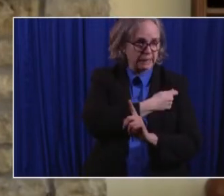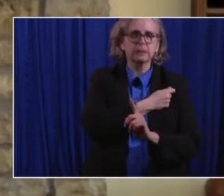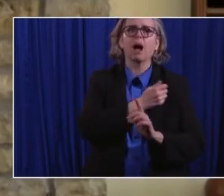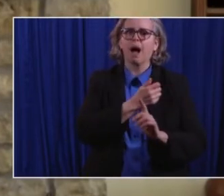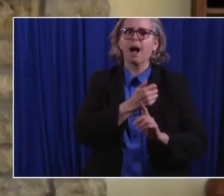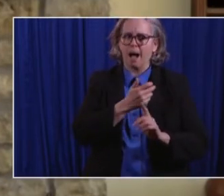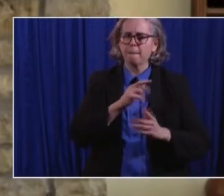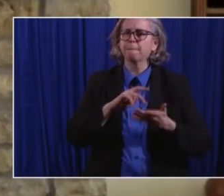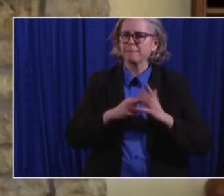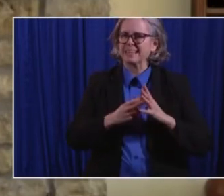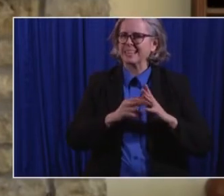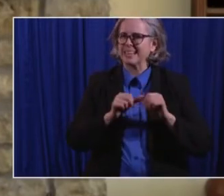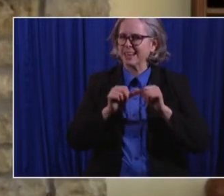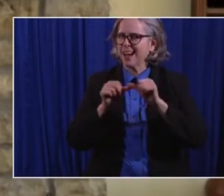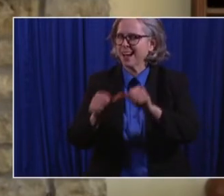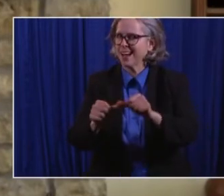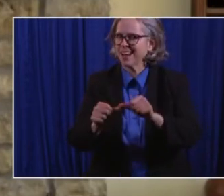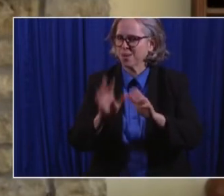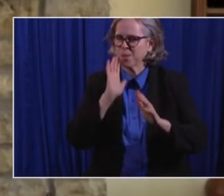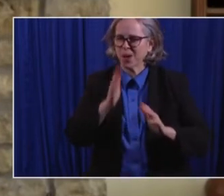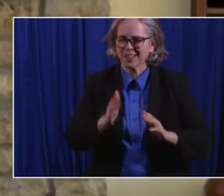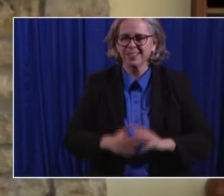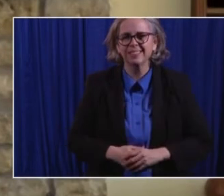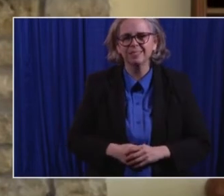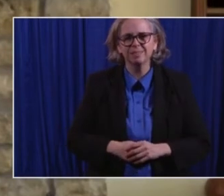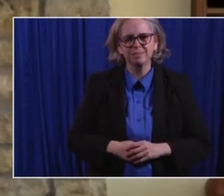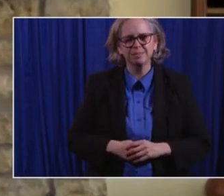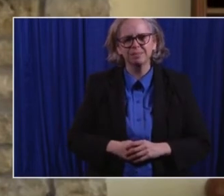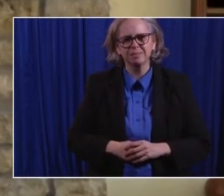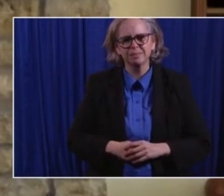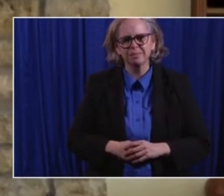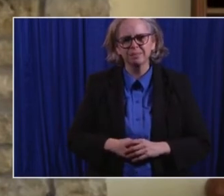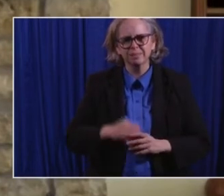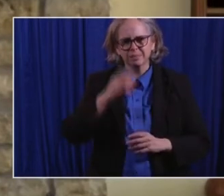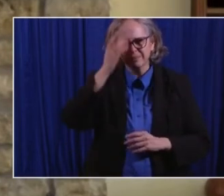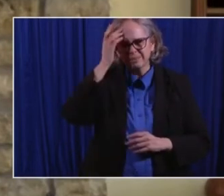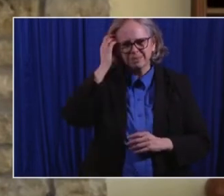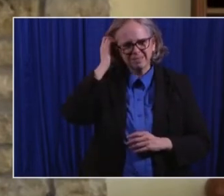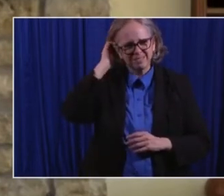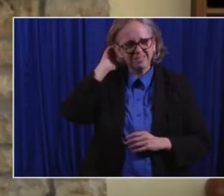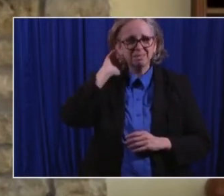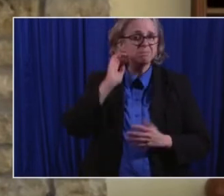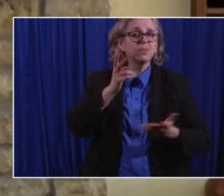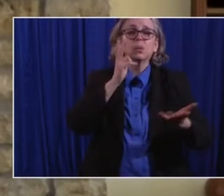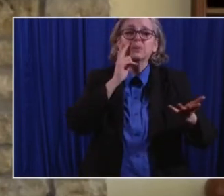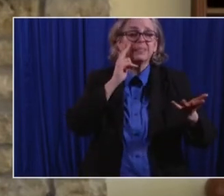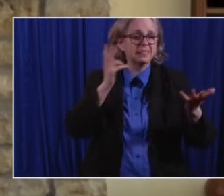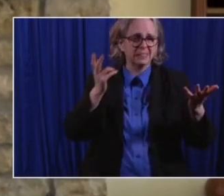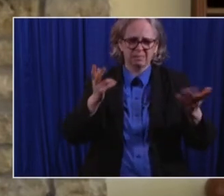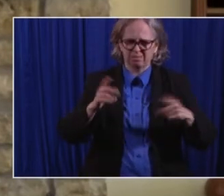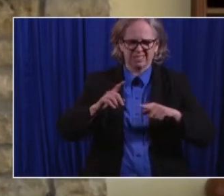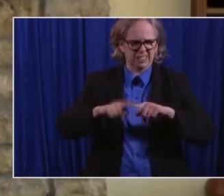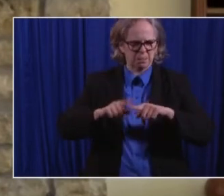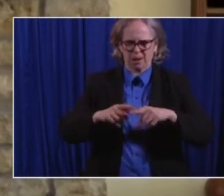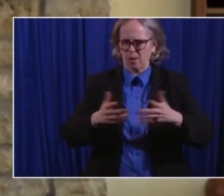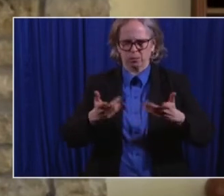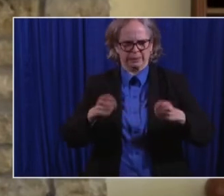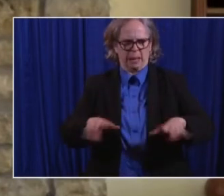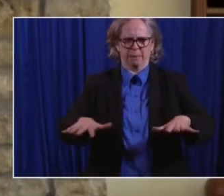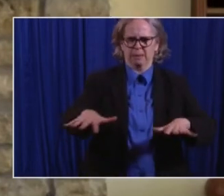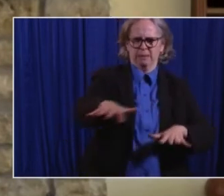that path. And part of it's going to depend on how fast we get the vaccination. Part of it's going to depend on what this variant does.